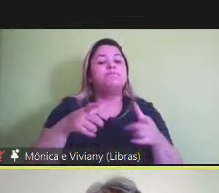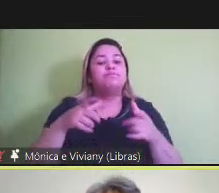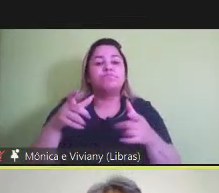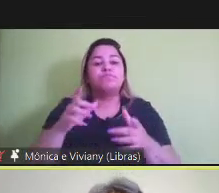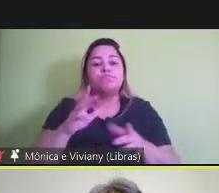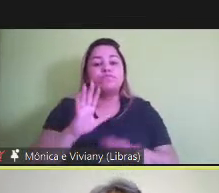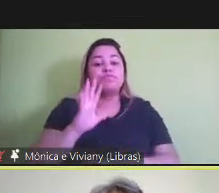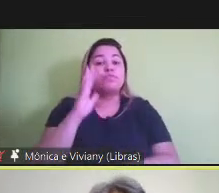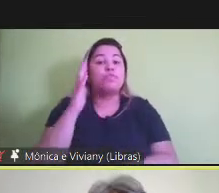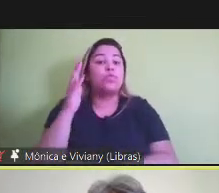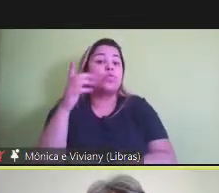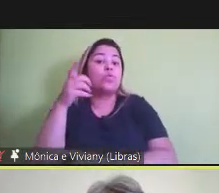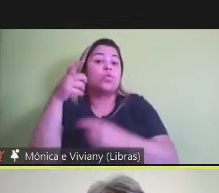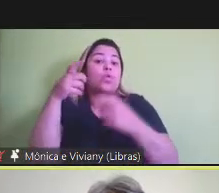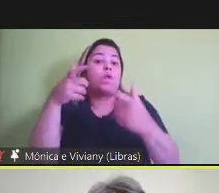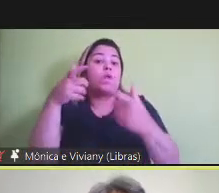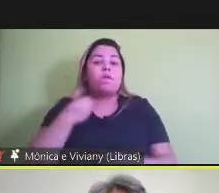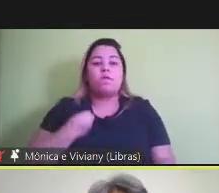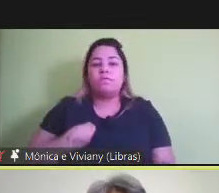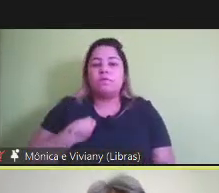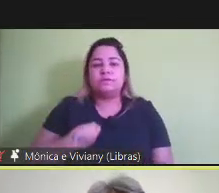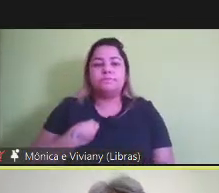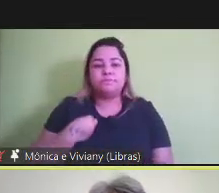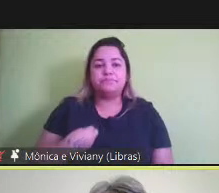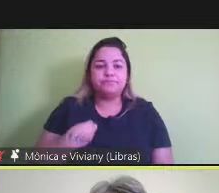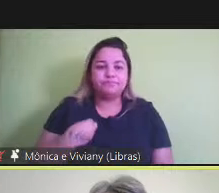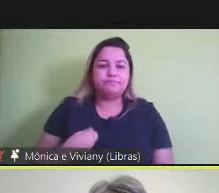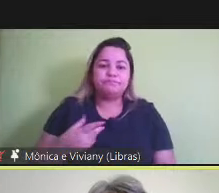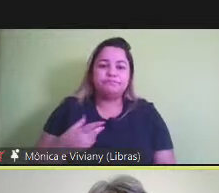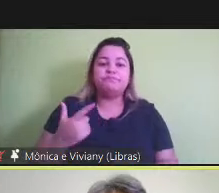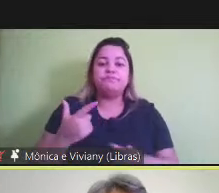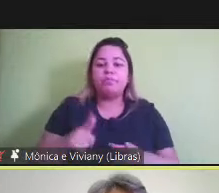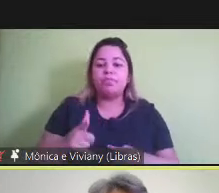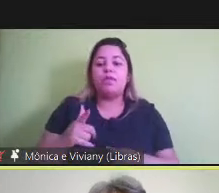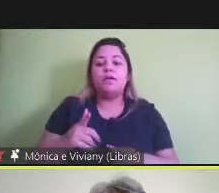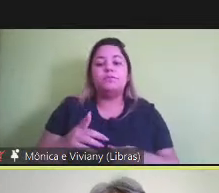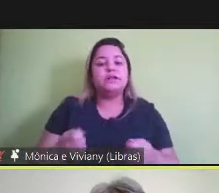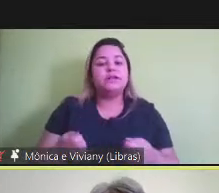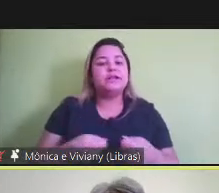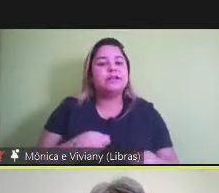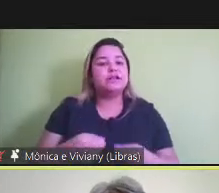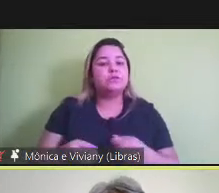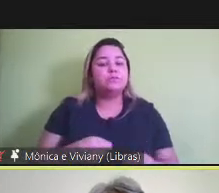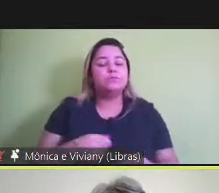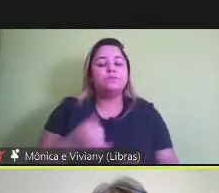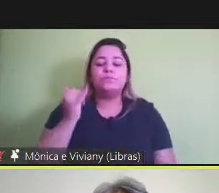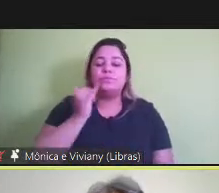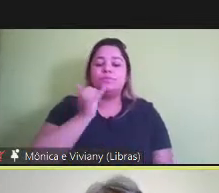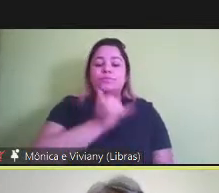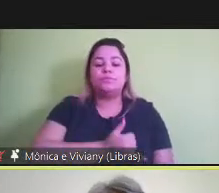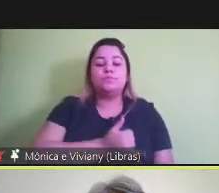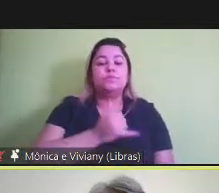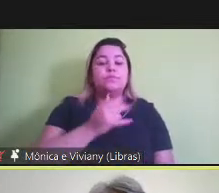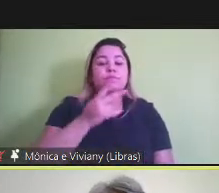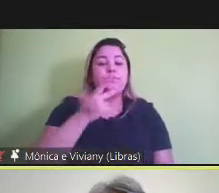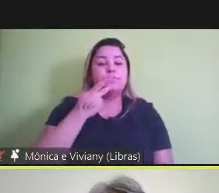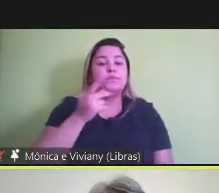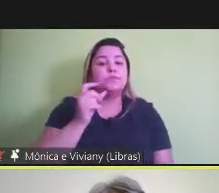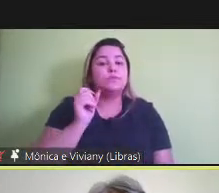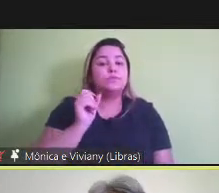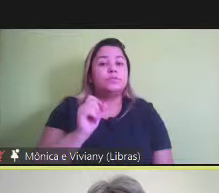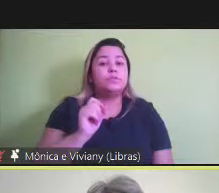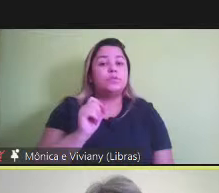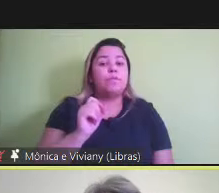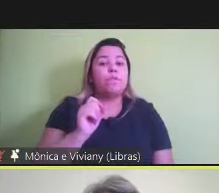it belongs to this place and to this system, this gives or provides better conditions for that person to negotiate